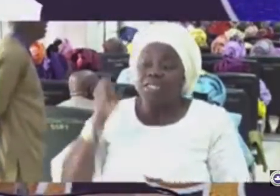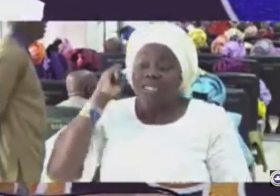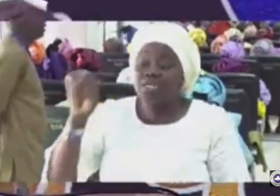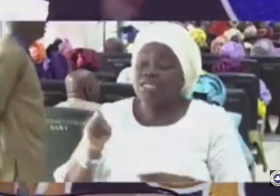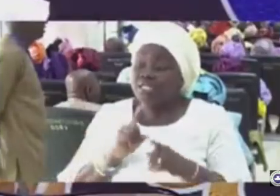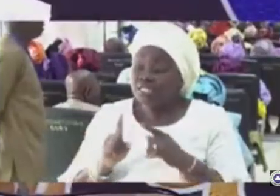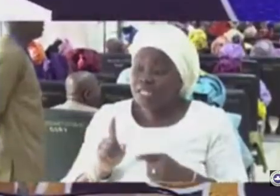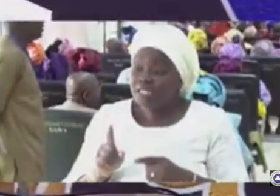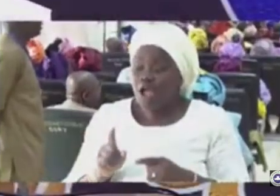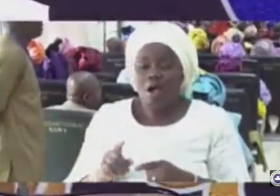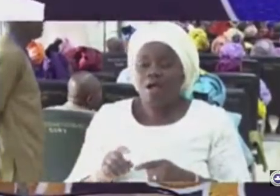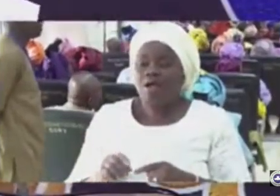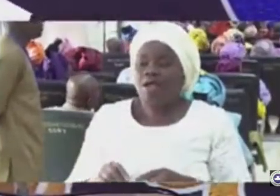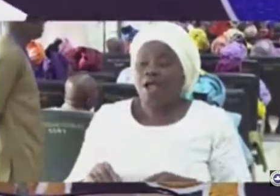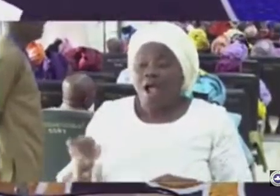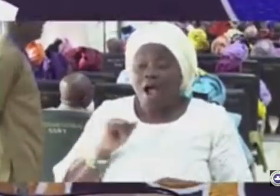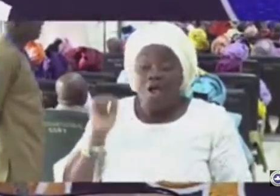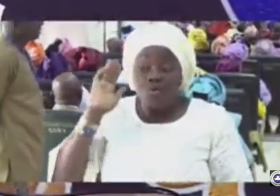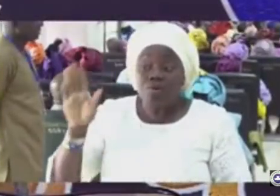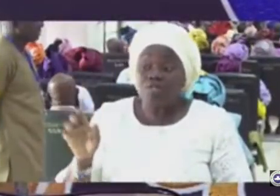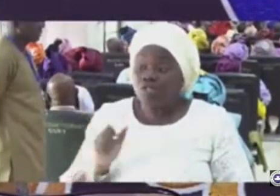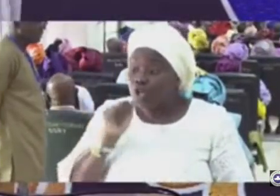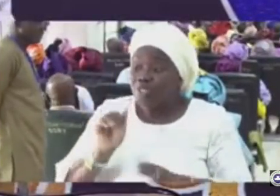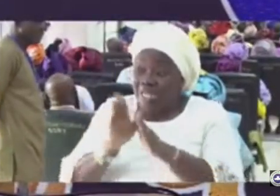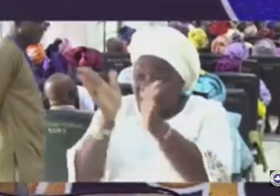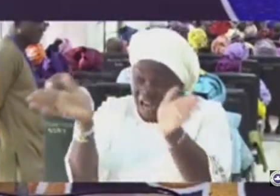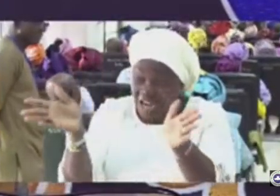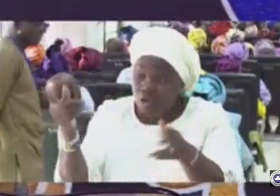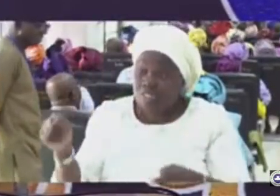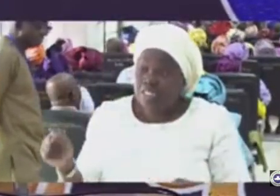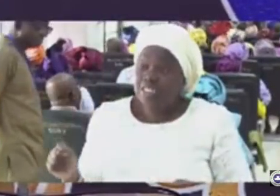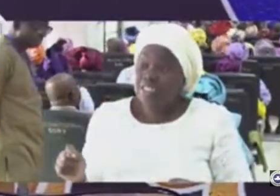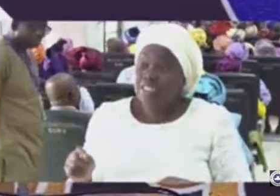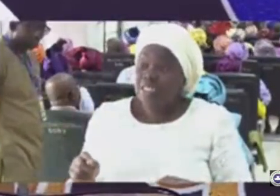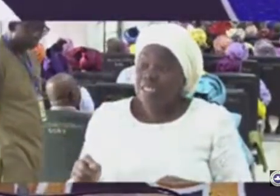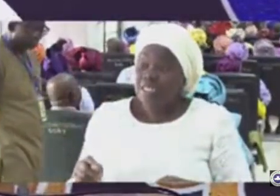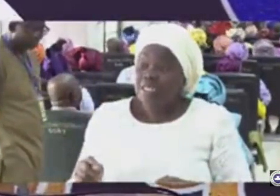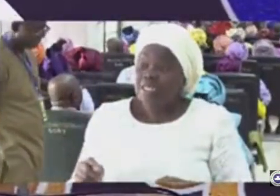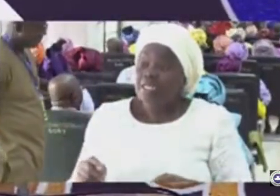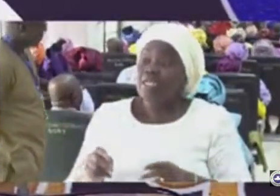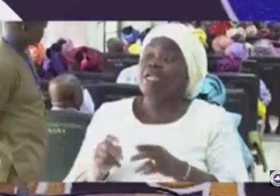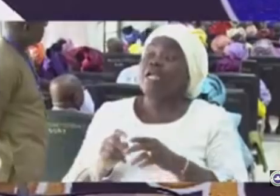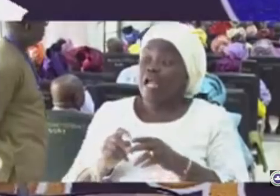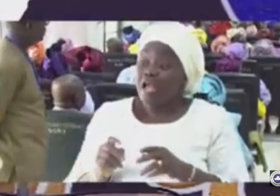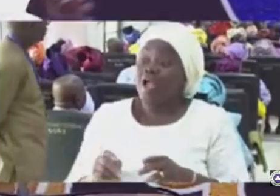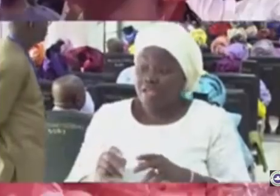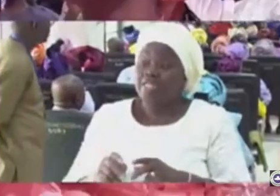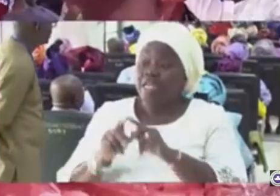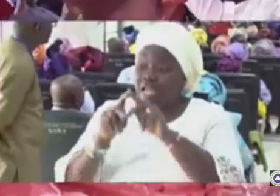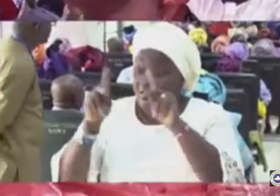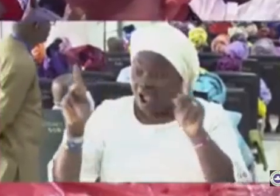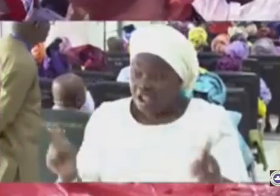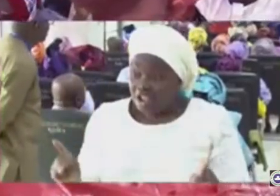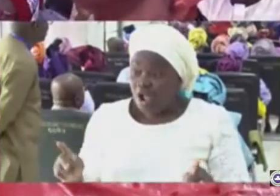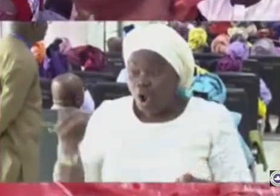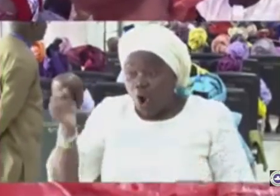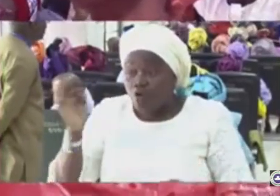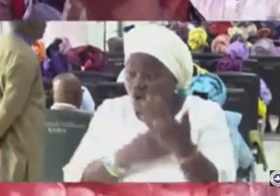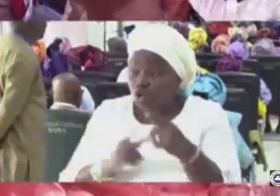Covenant and took it to Obed-Edom's house. As soon as the ark landed in Obed-Edom's house, God began to bless